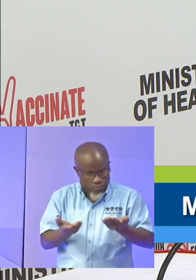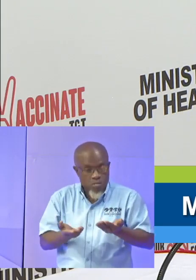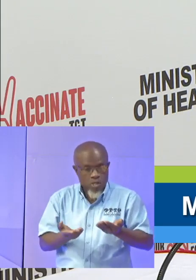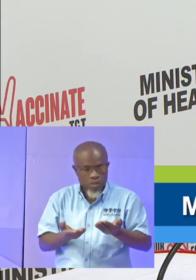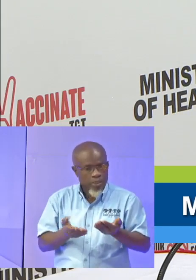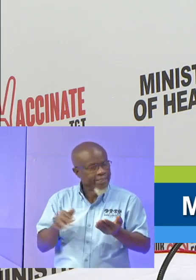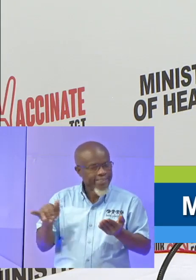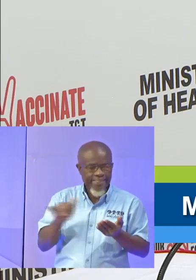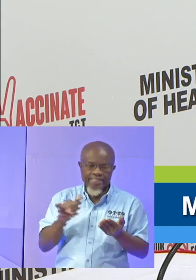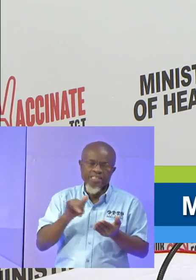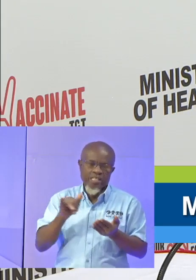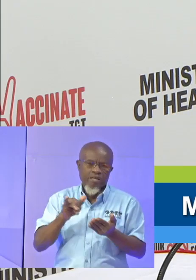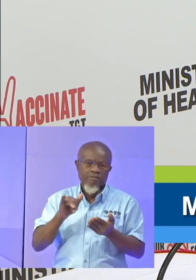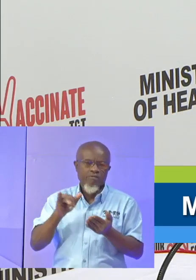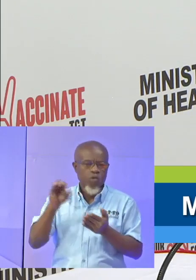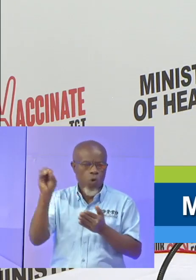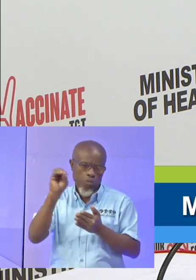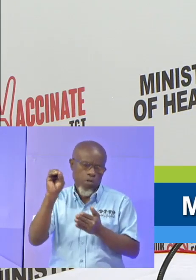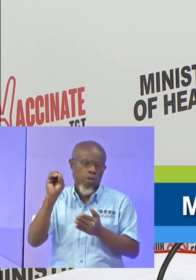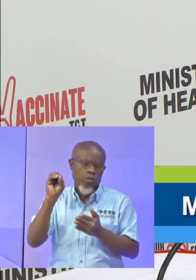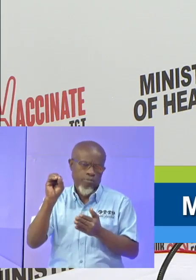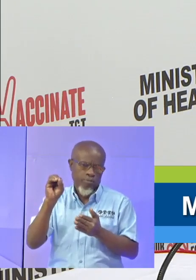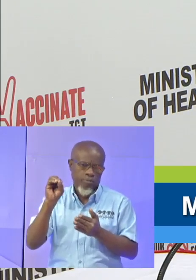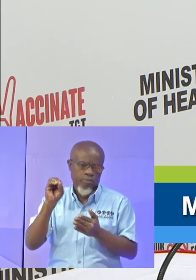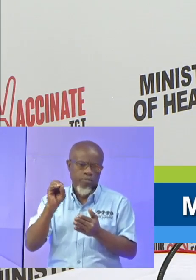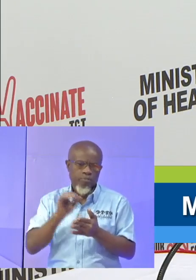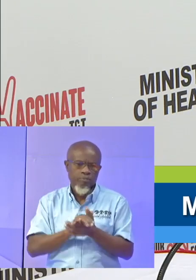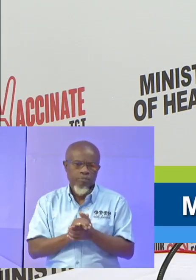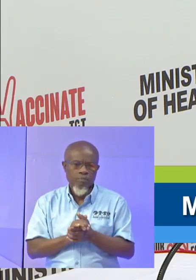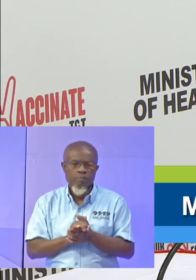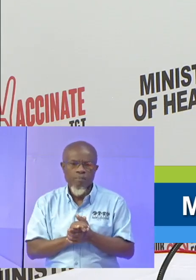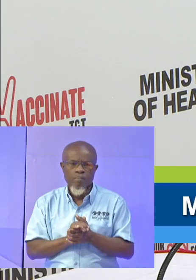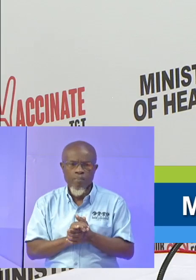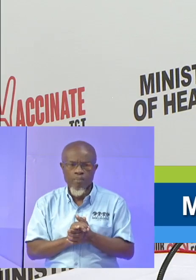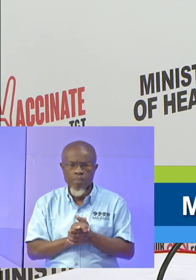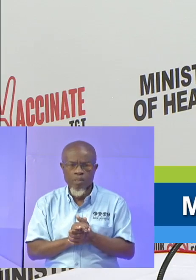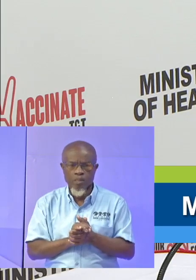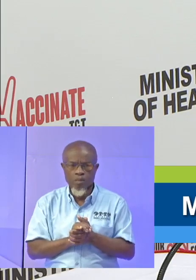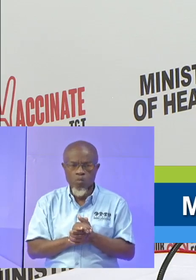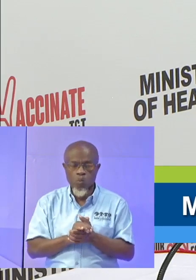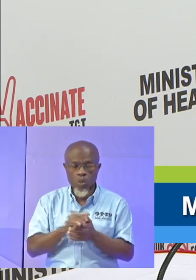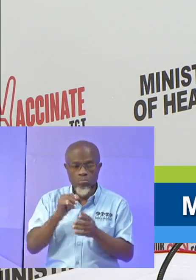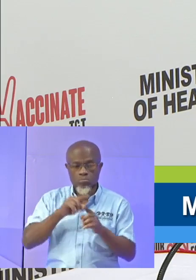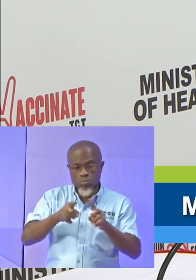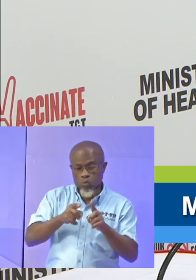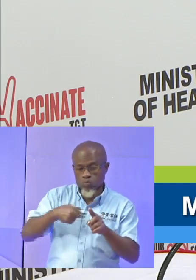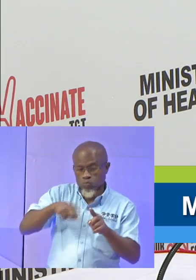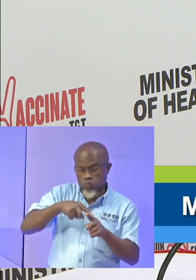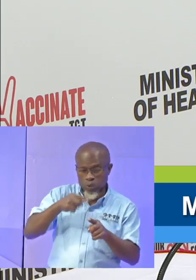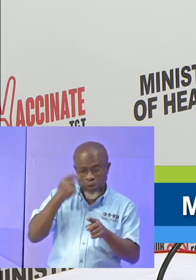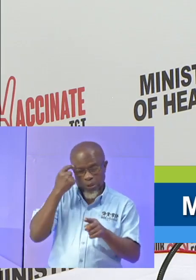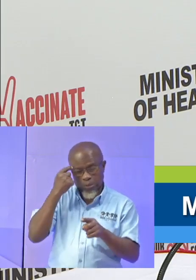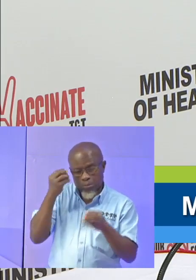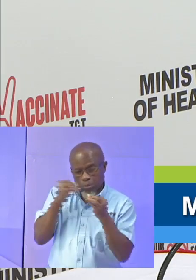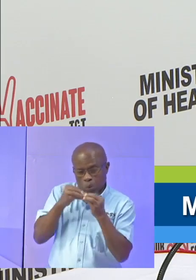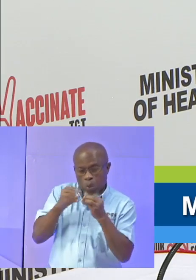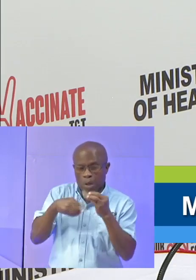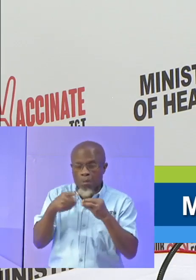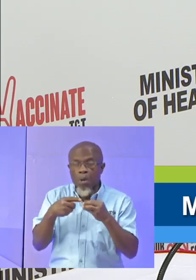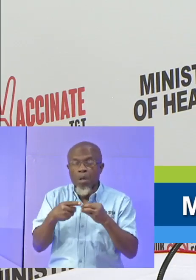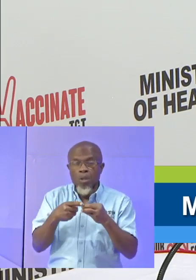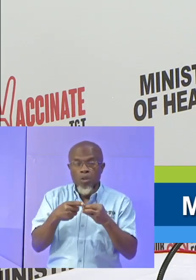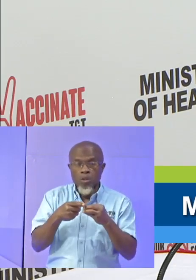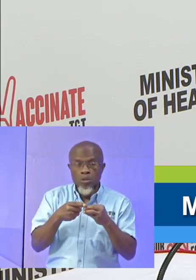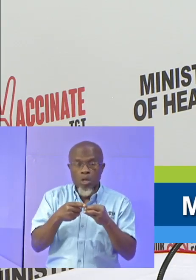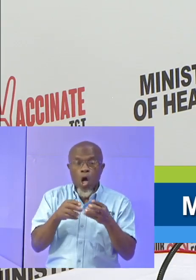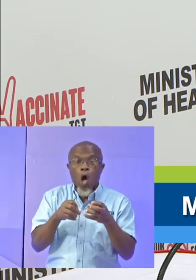it actively in terms of infections. What we are concerned with, the proportion of people that are hospitalized, will tend to decrease